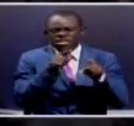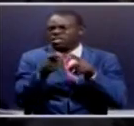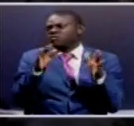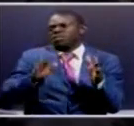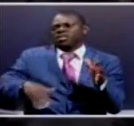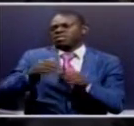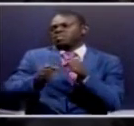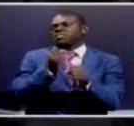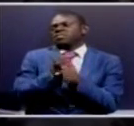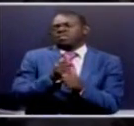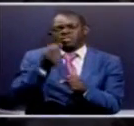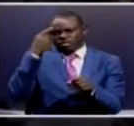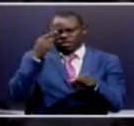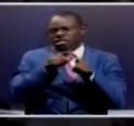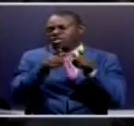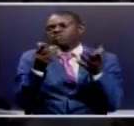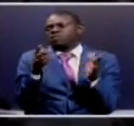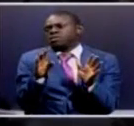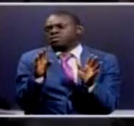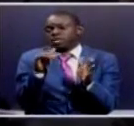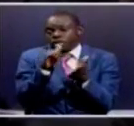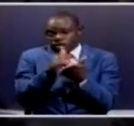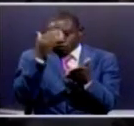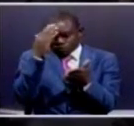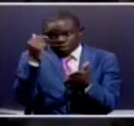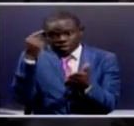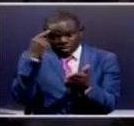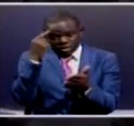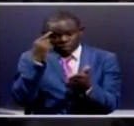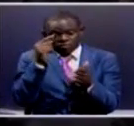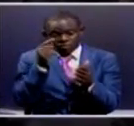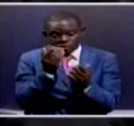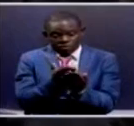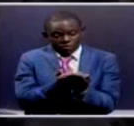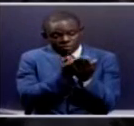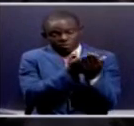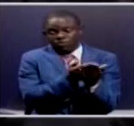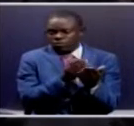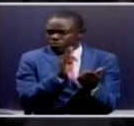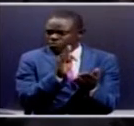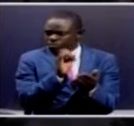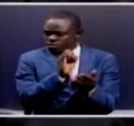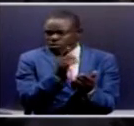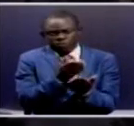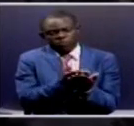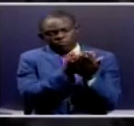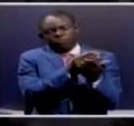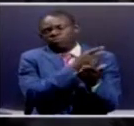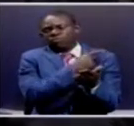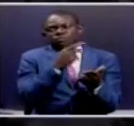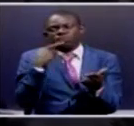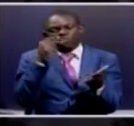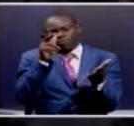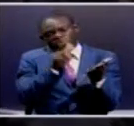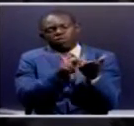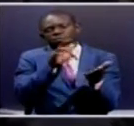sections or clauses in the bill which you want me to speak to on behalf of the Rainbow Party, then I would be at